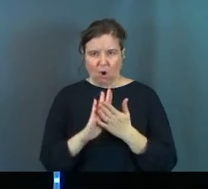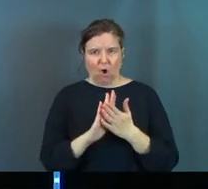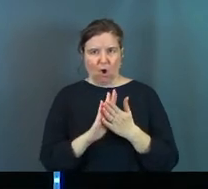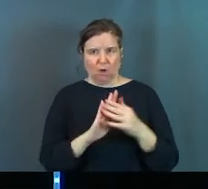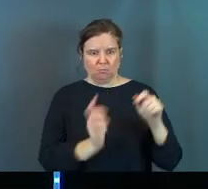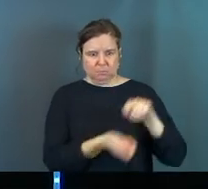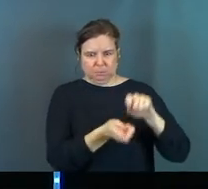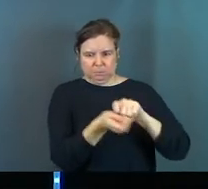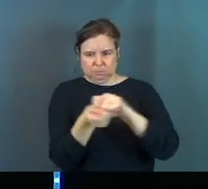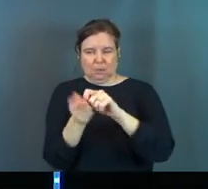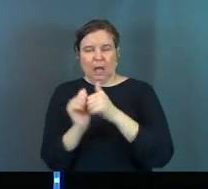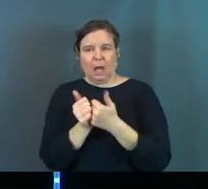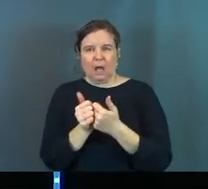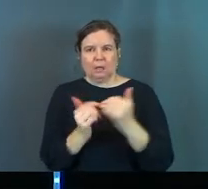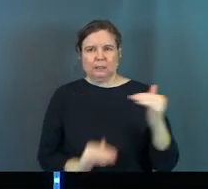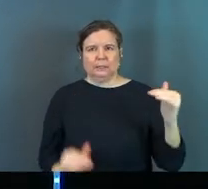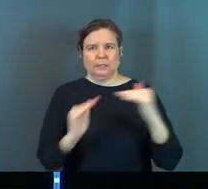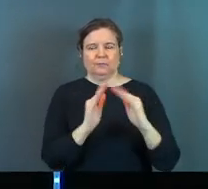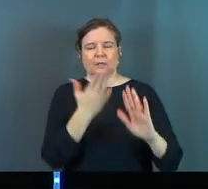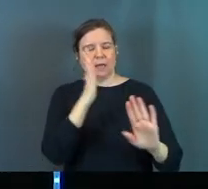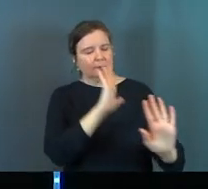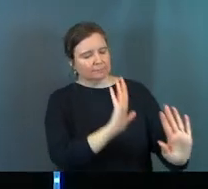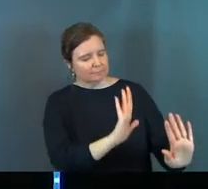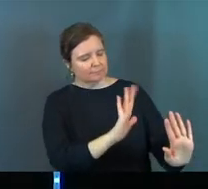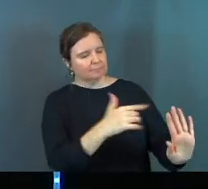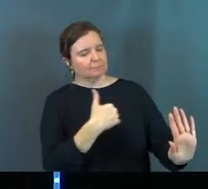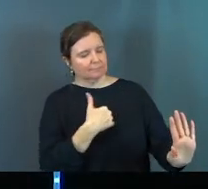scores are going to be settled. God says, I got it.